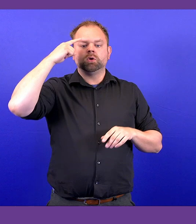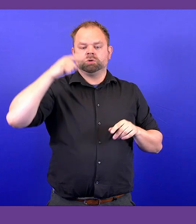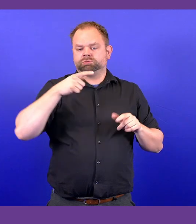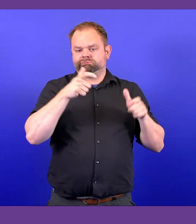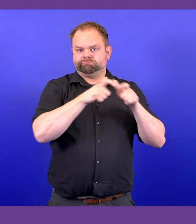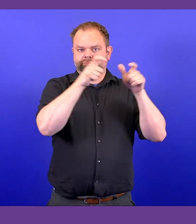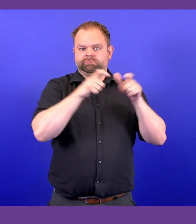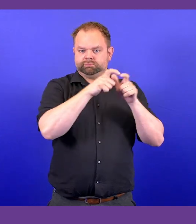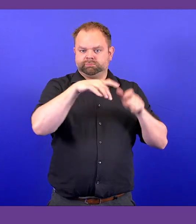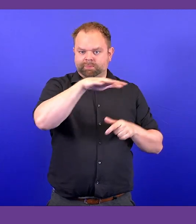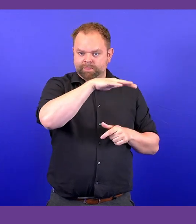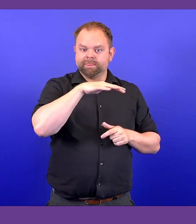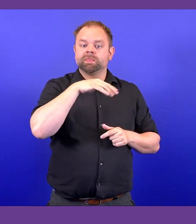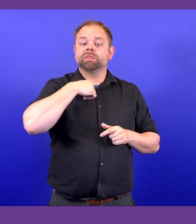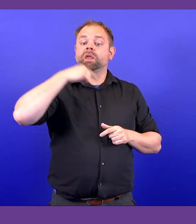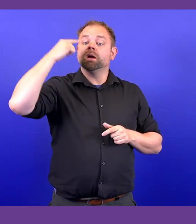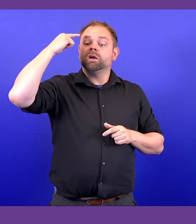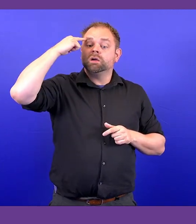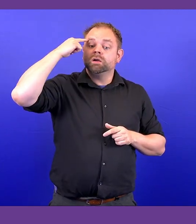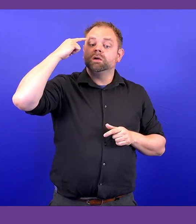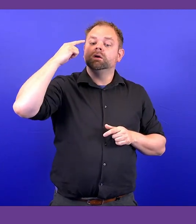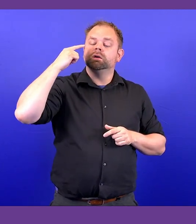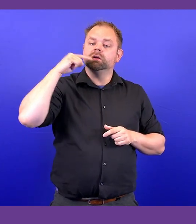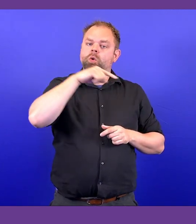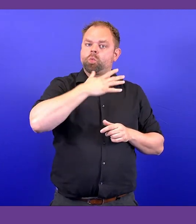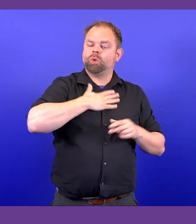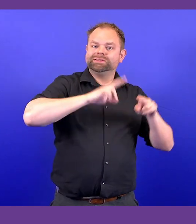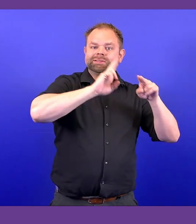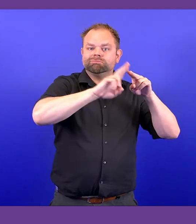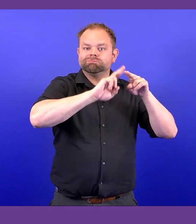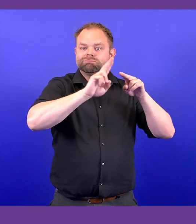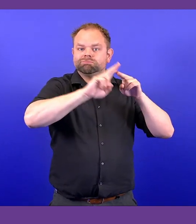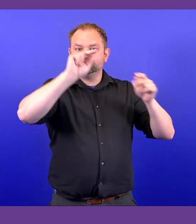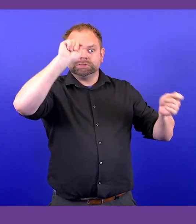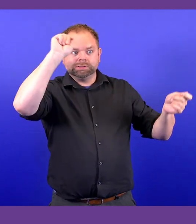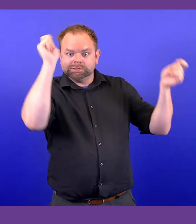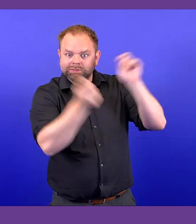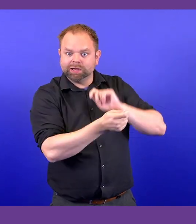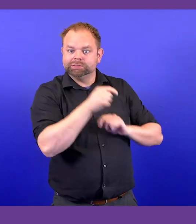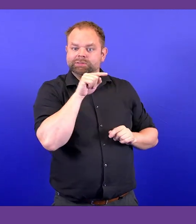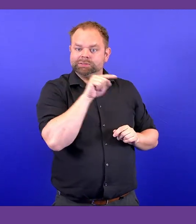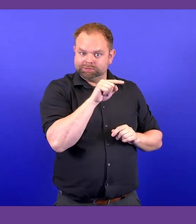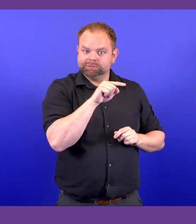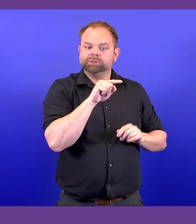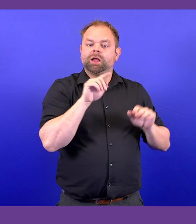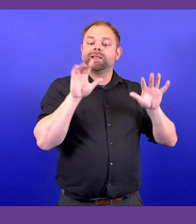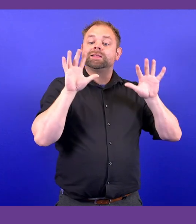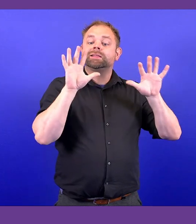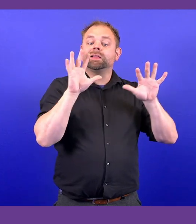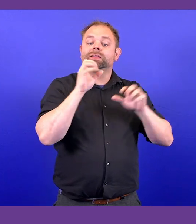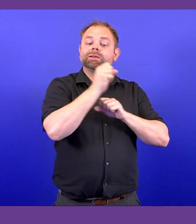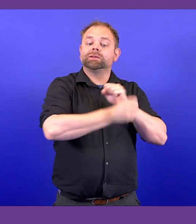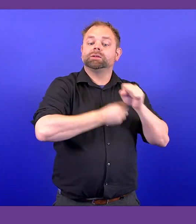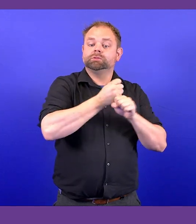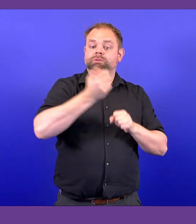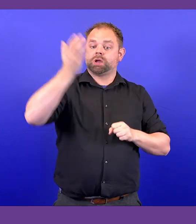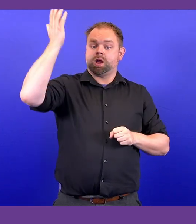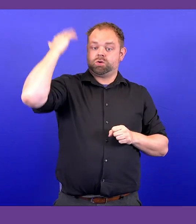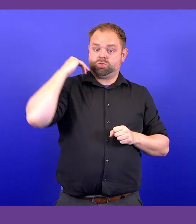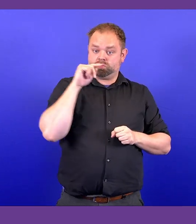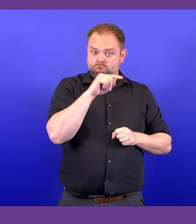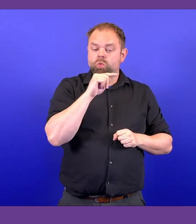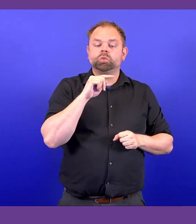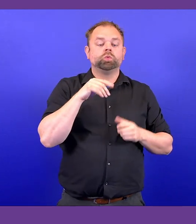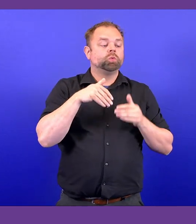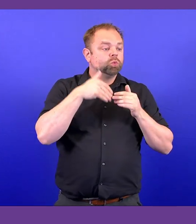way using the new signs postage that had been done. So that's a case that could be implemented elsewhere, and I'm sure it's the